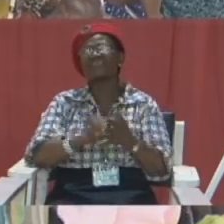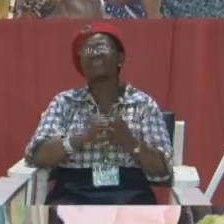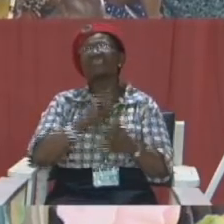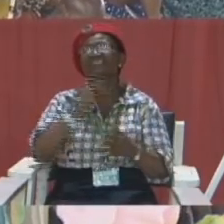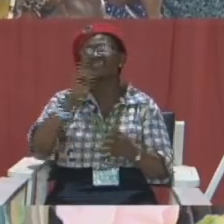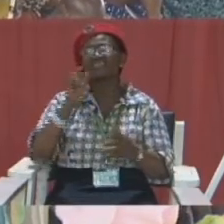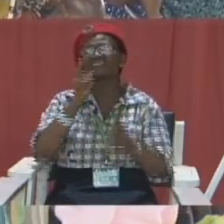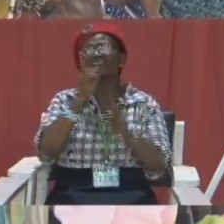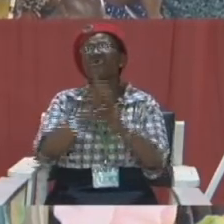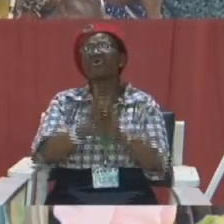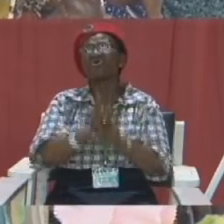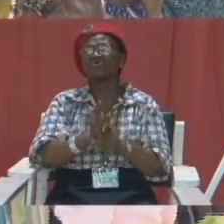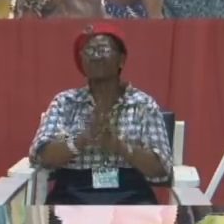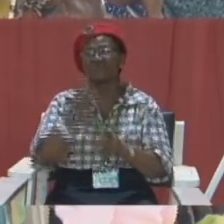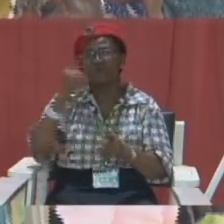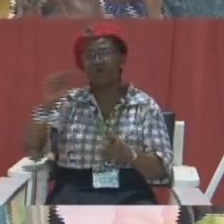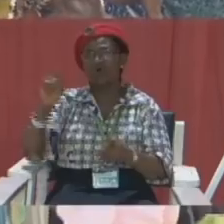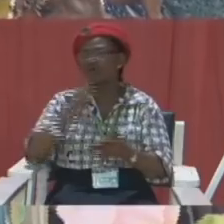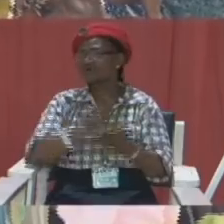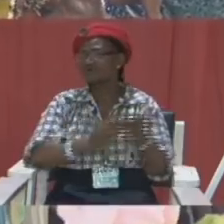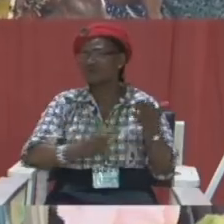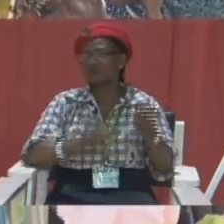ni.